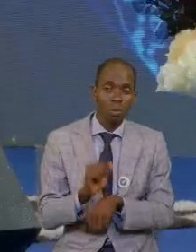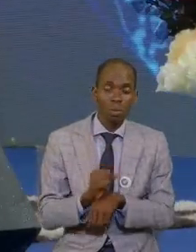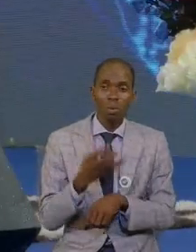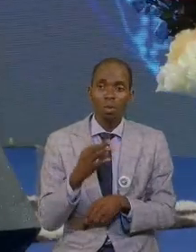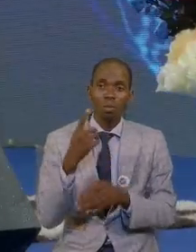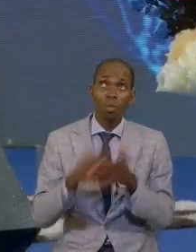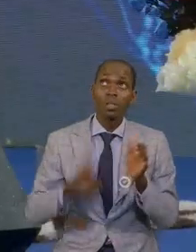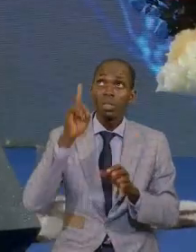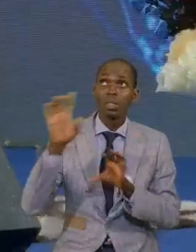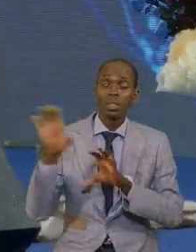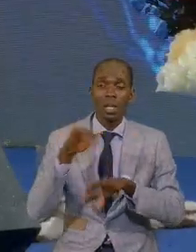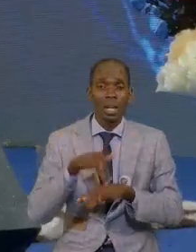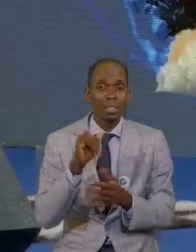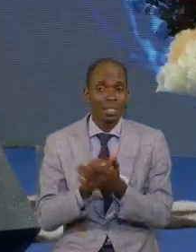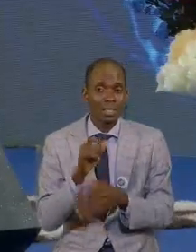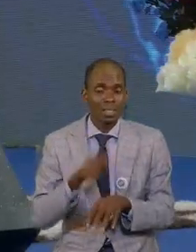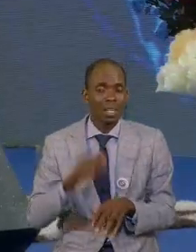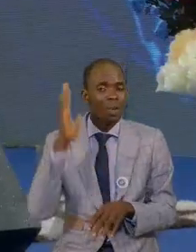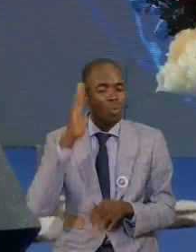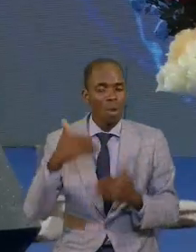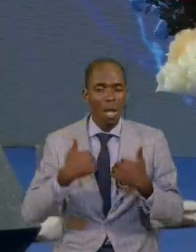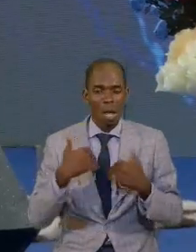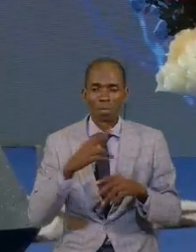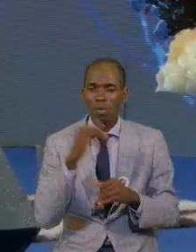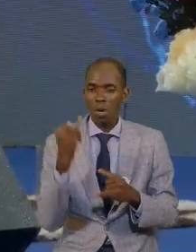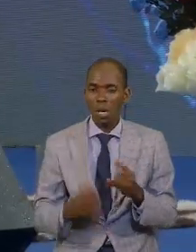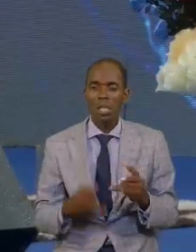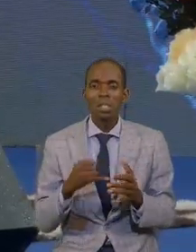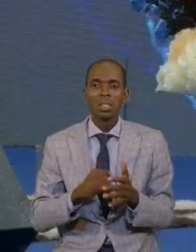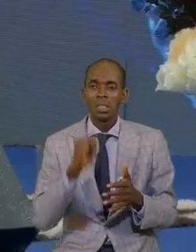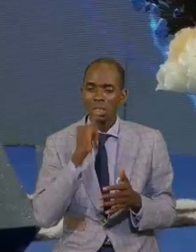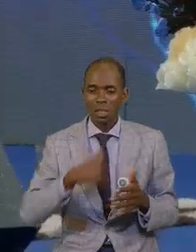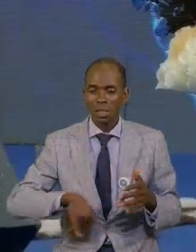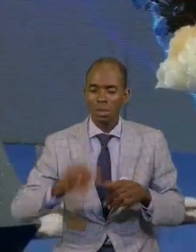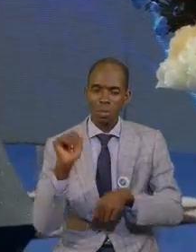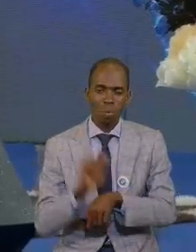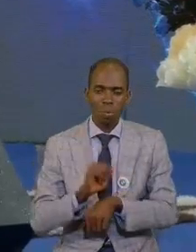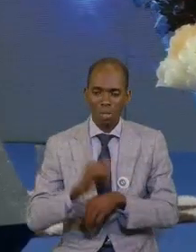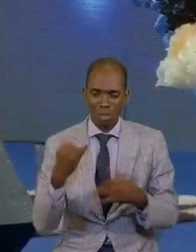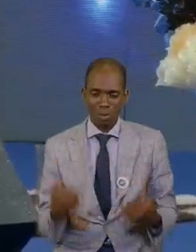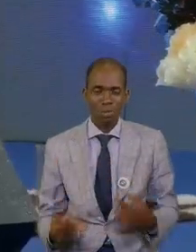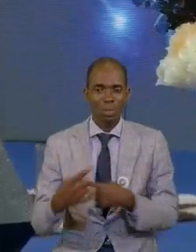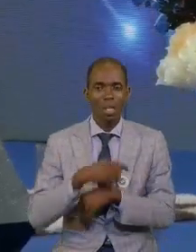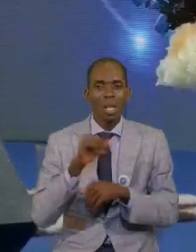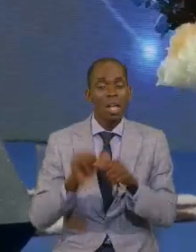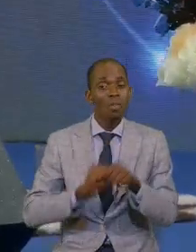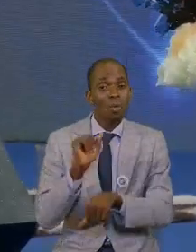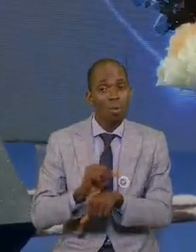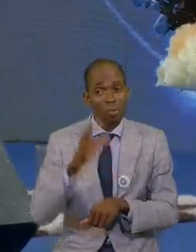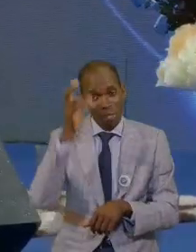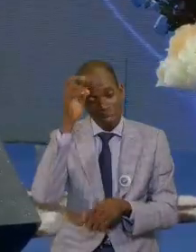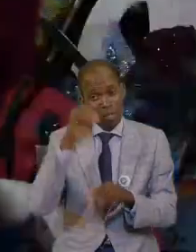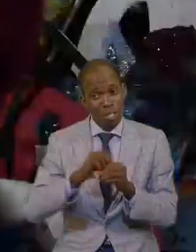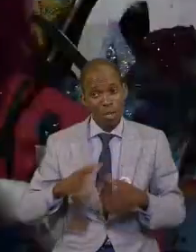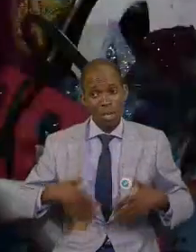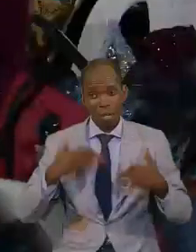have no end. It is still effective today. Any work of the devil in your life tonight,